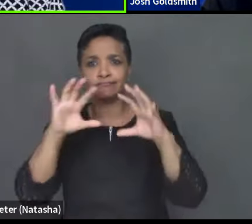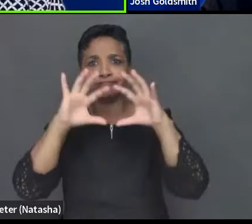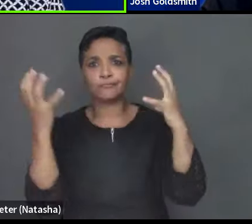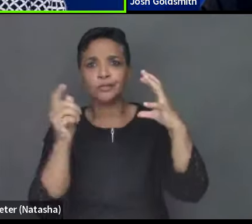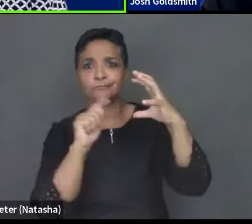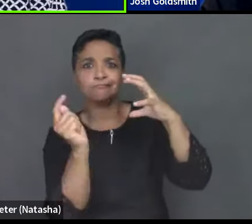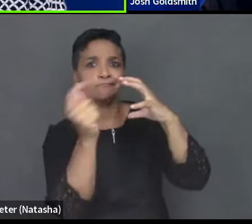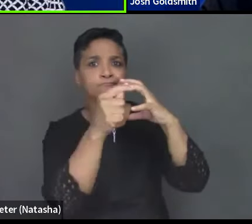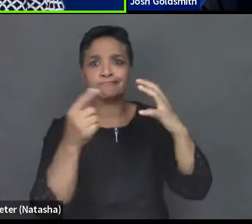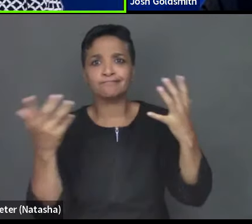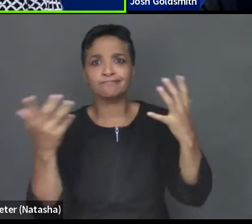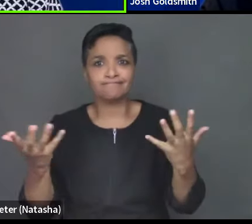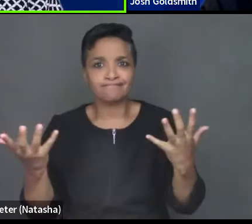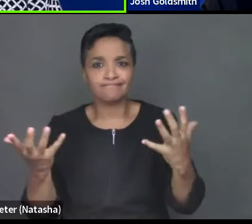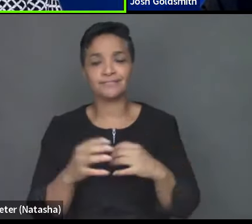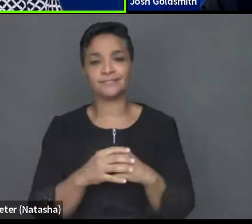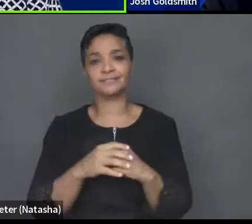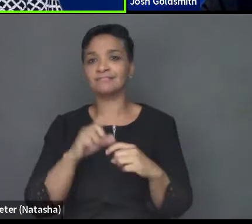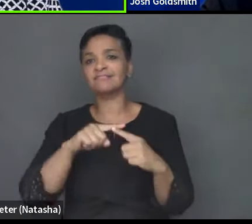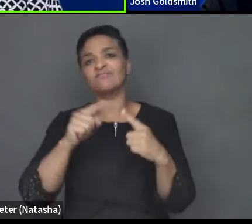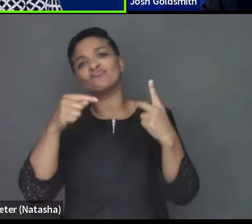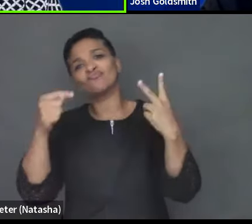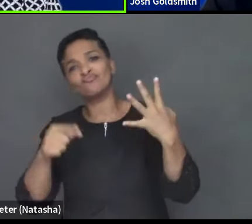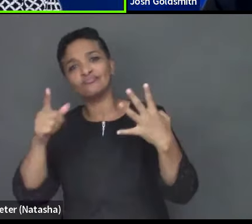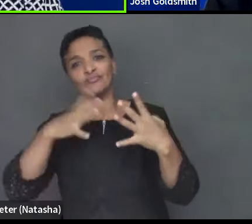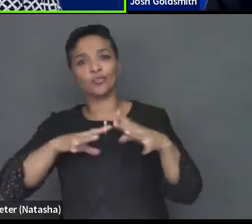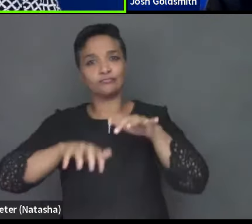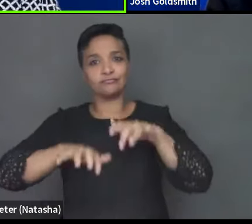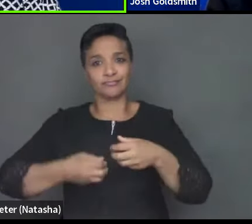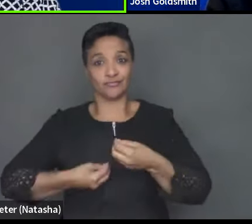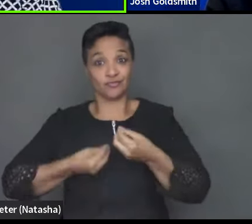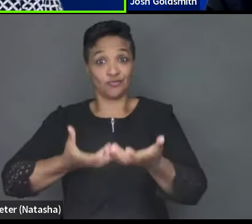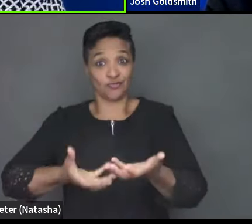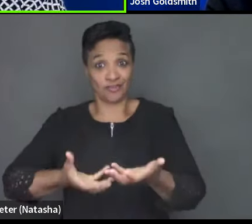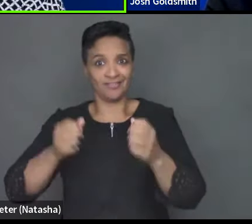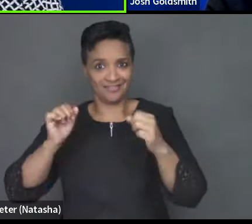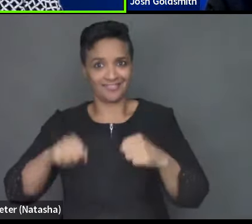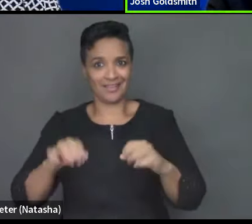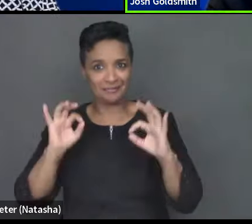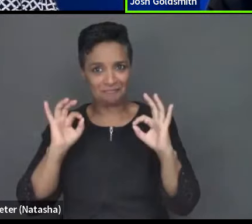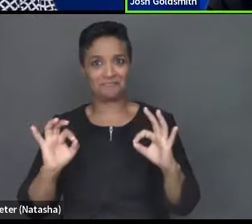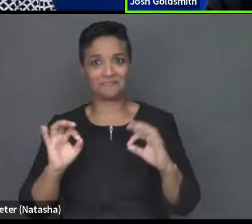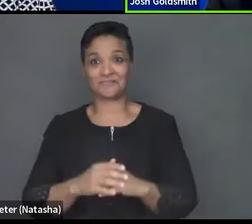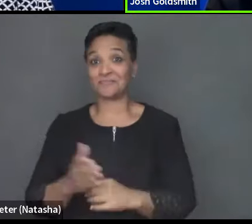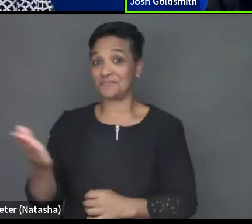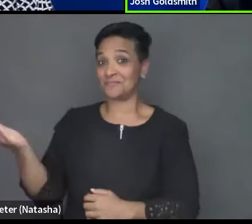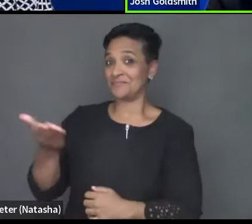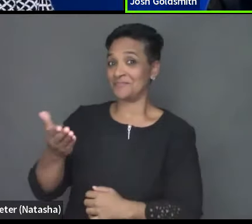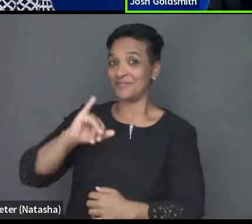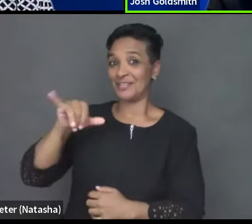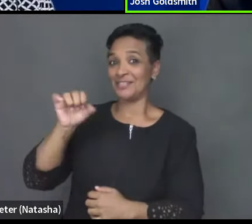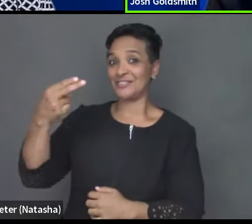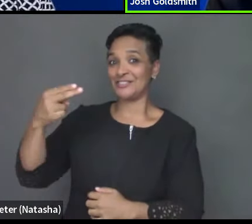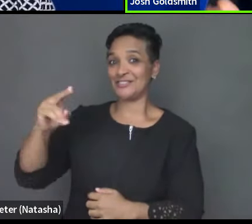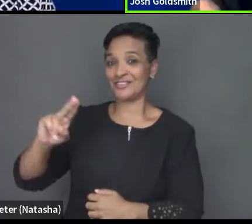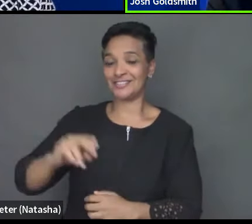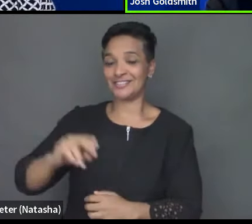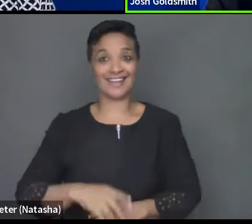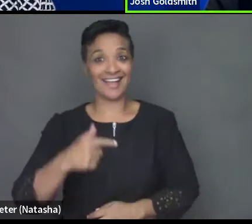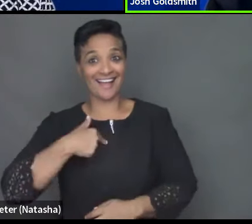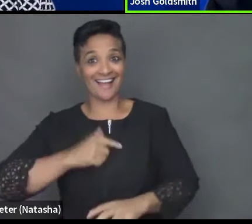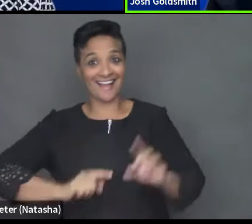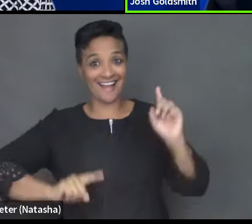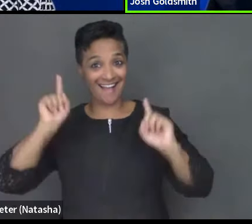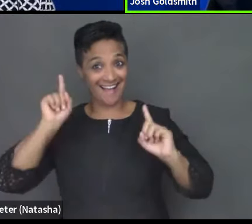course, anything else you want to share with us today. So what are we going to, oh yes, Josh, let me please. just jump in and say how excited I am. I'm